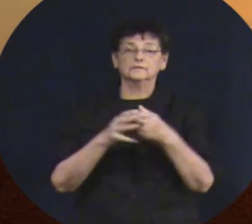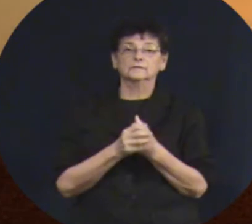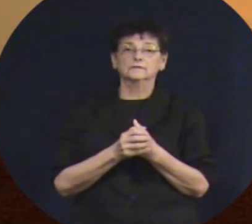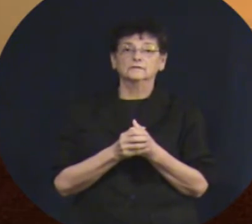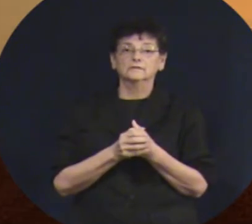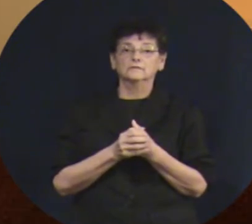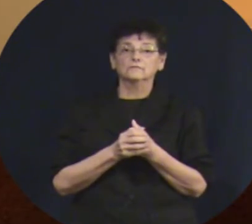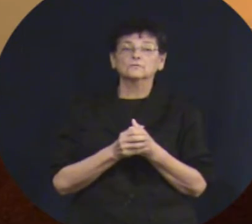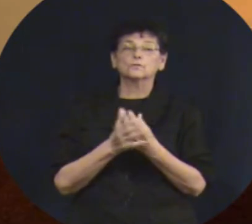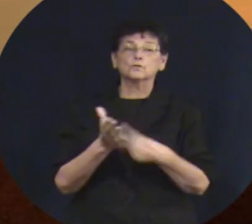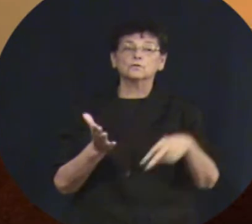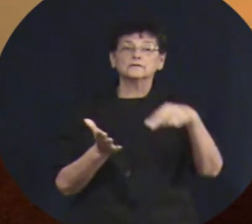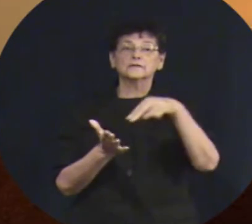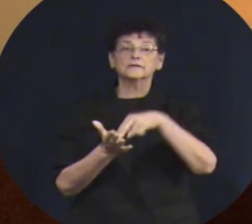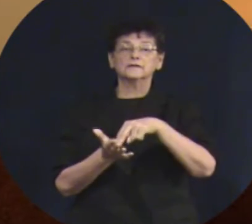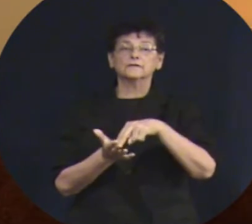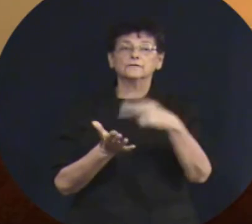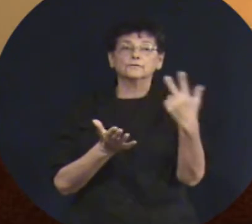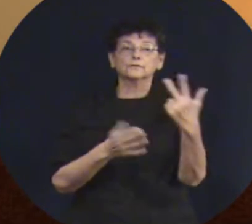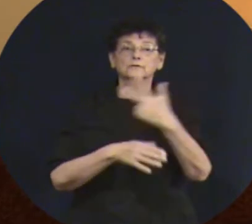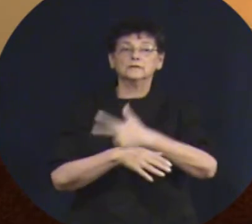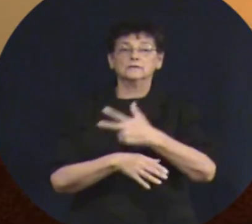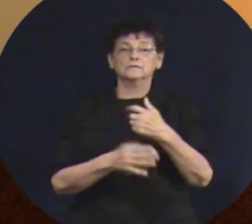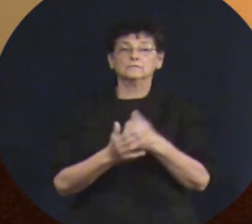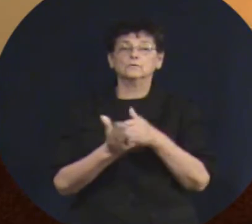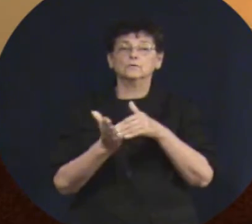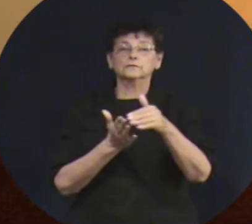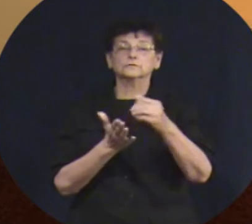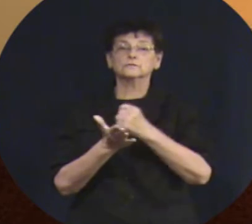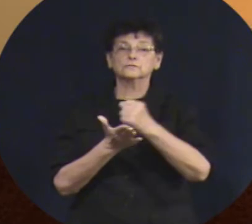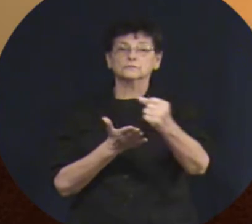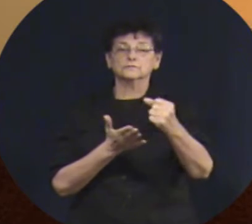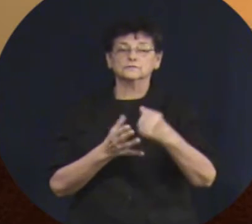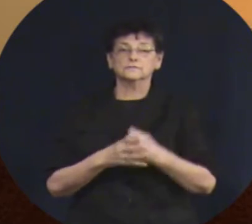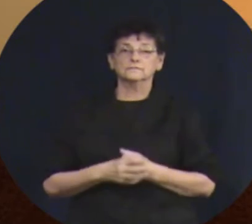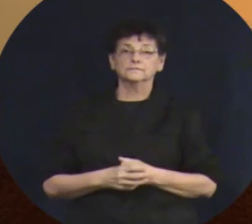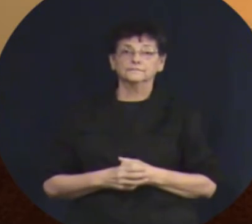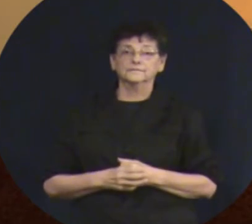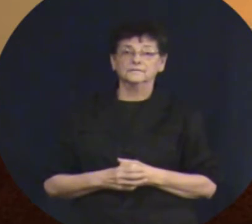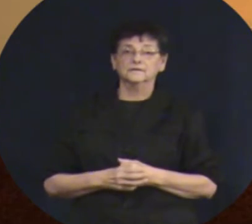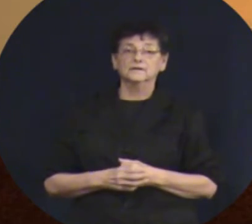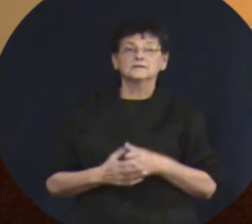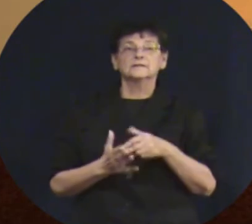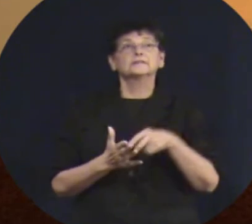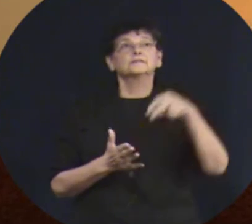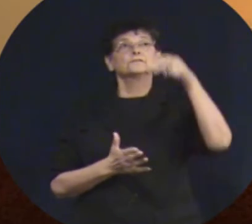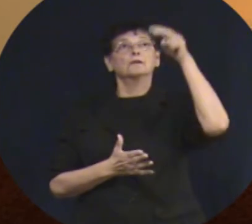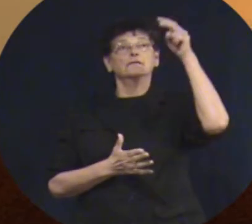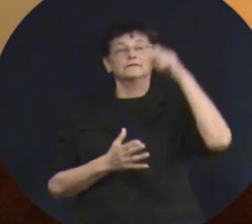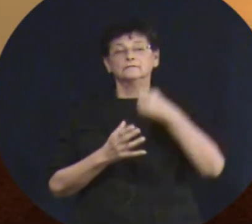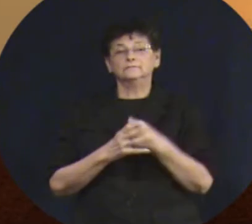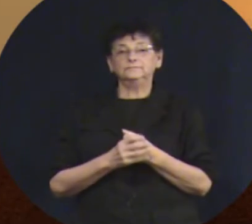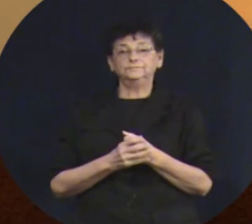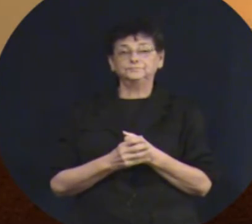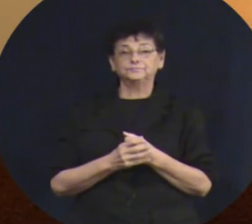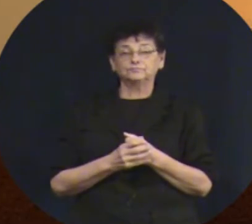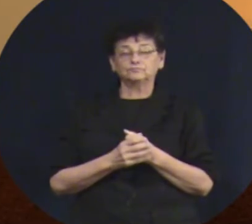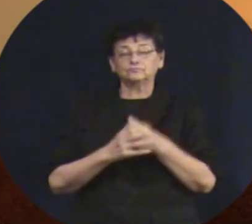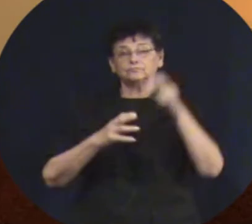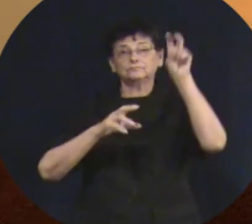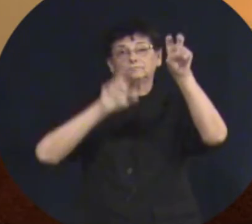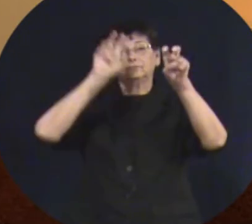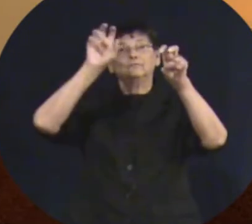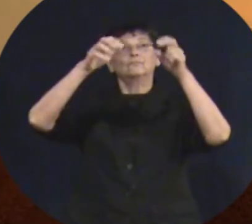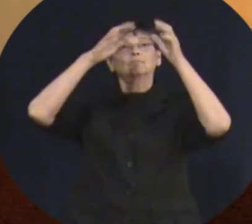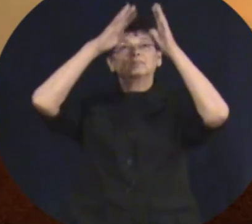buried, and rose again on the third day in accordance with the Scriptures. He ascended into heaven and is